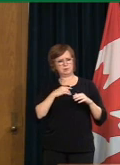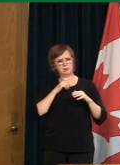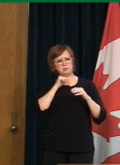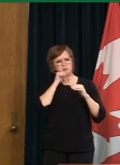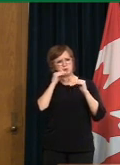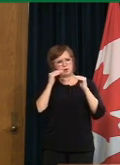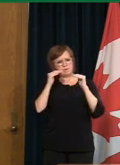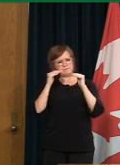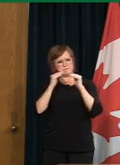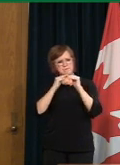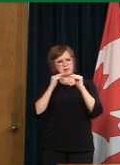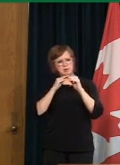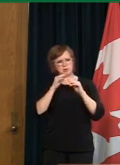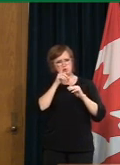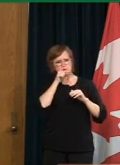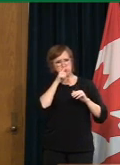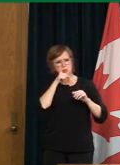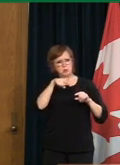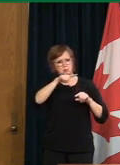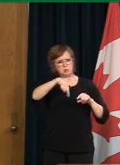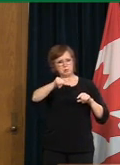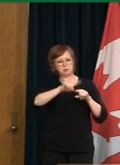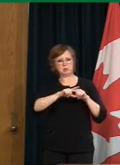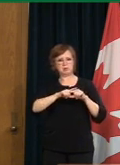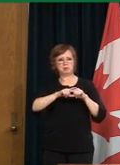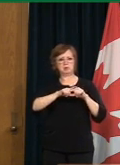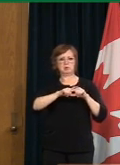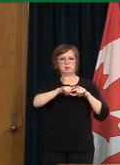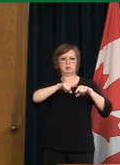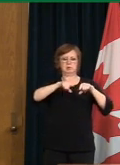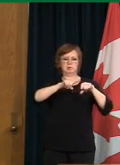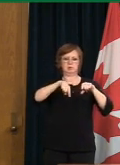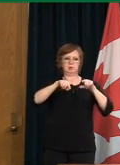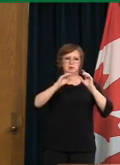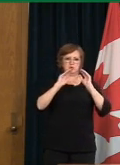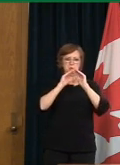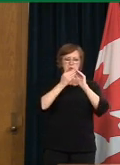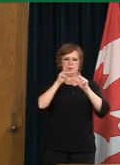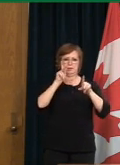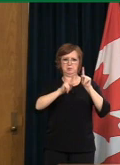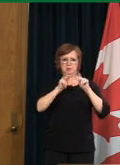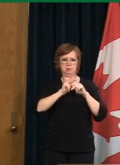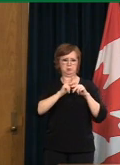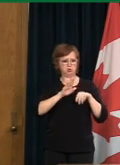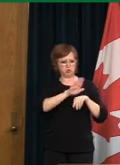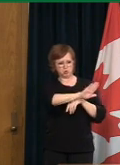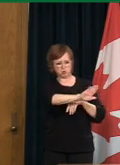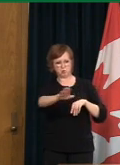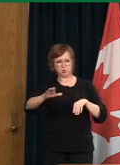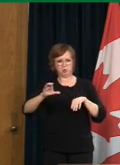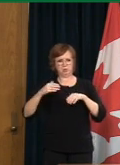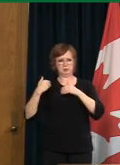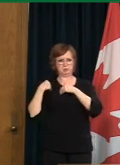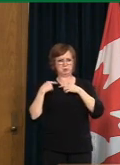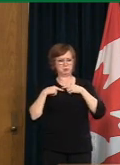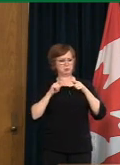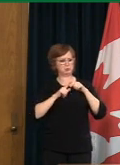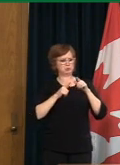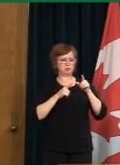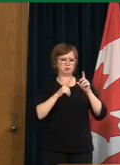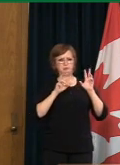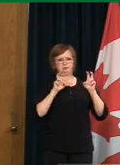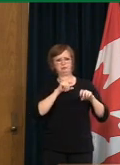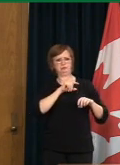substantially increase fines? It would be a little like telling them that we have a traffic problem and not increasing speeding tickets and other